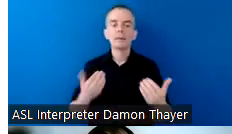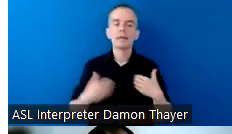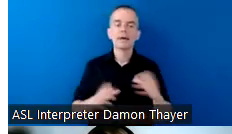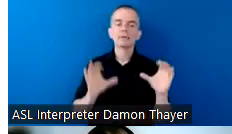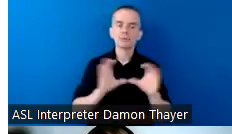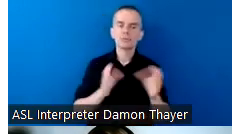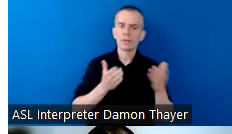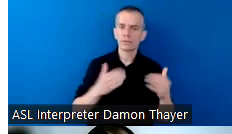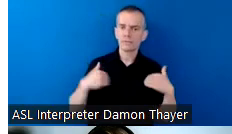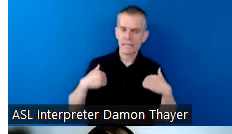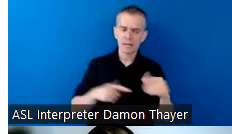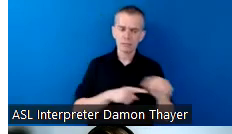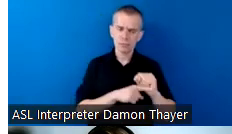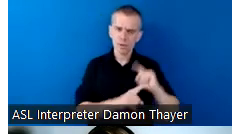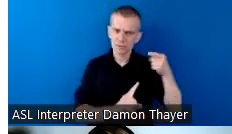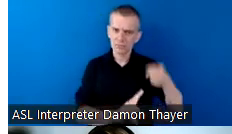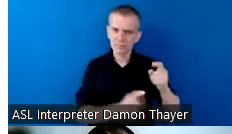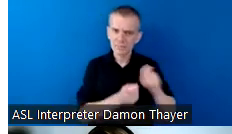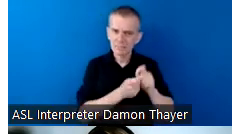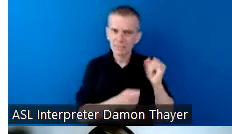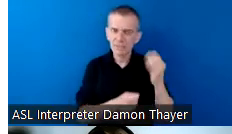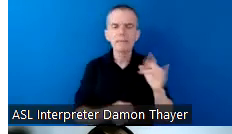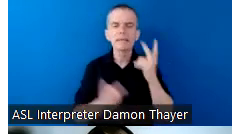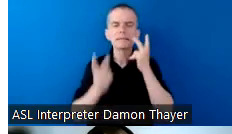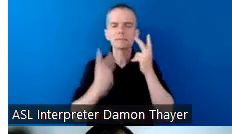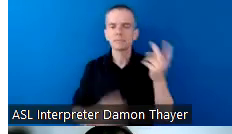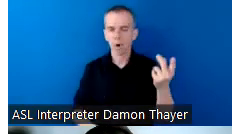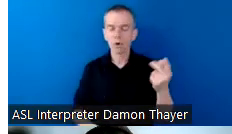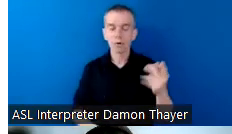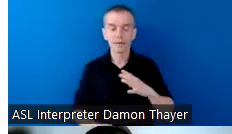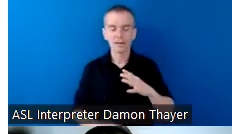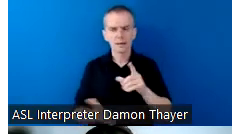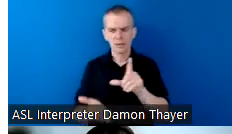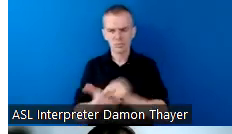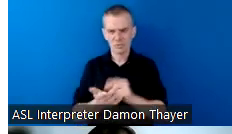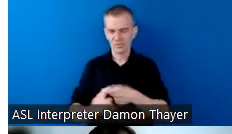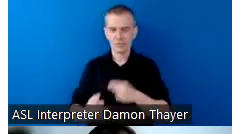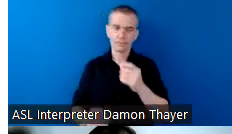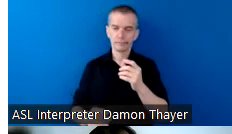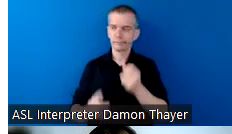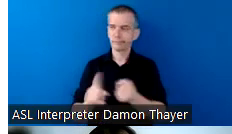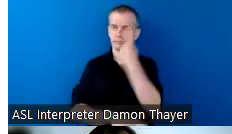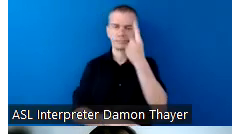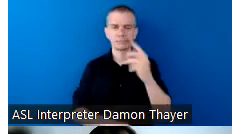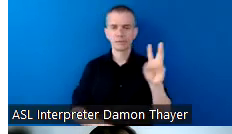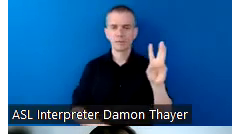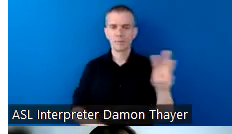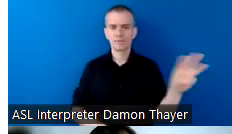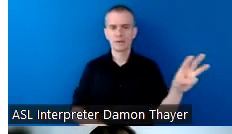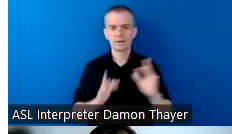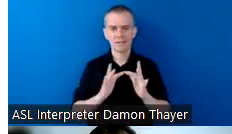animal who's trained to do a specific job, like a seeing eye dog. They wouldn't be printing that off of the website, somebody who's never met them or the animal.